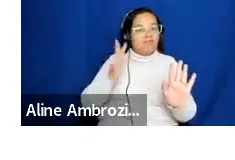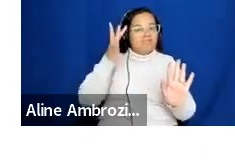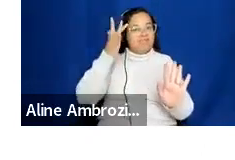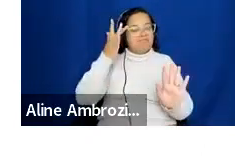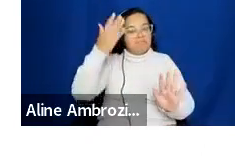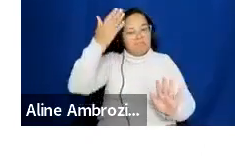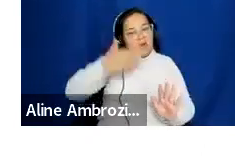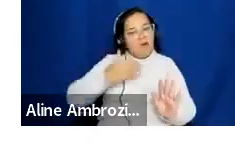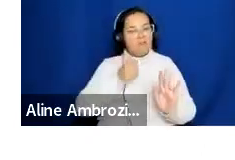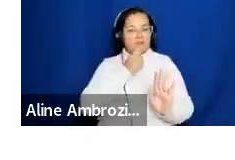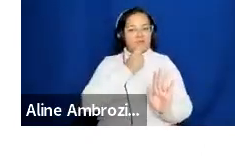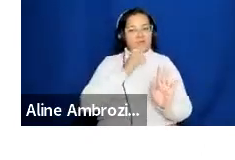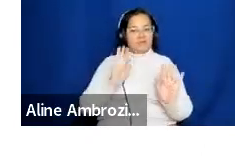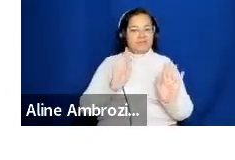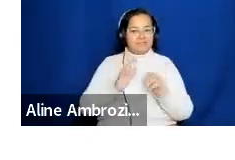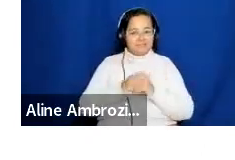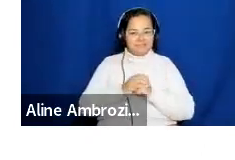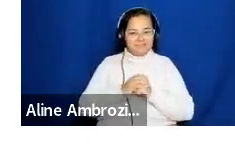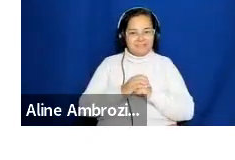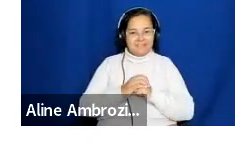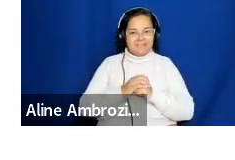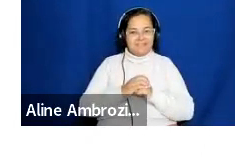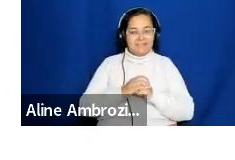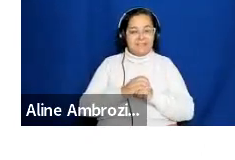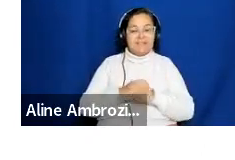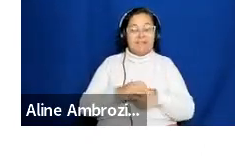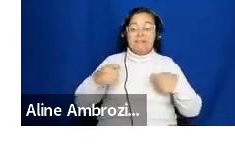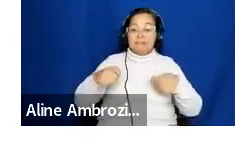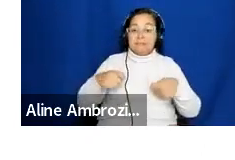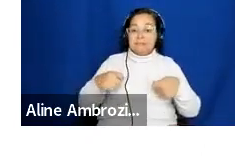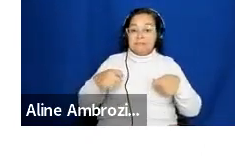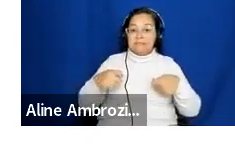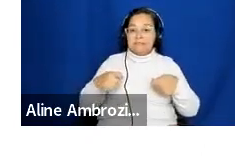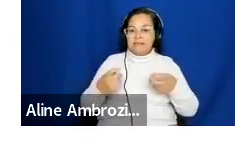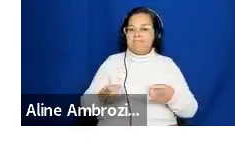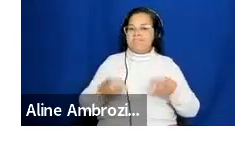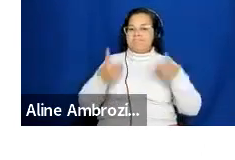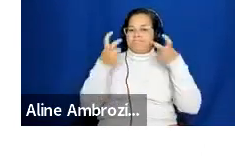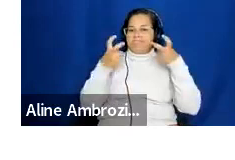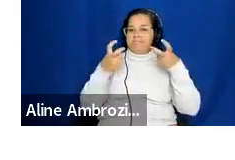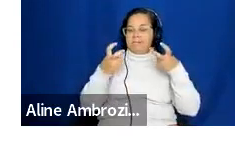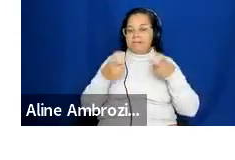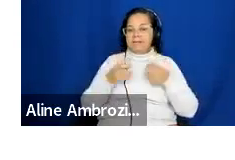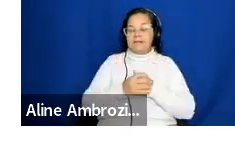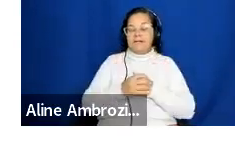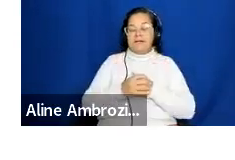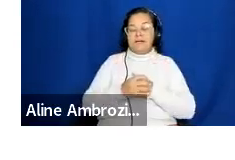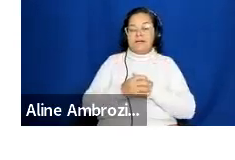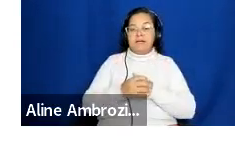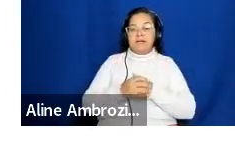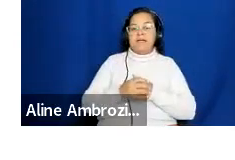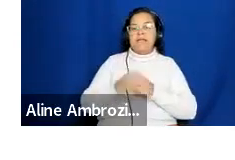We should also note that Marx's earlier writings, his so-called early